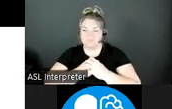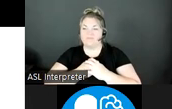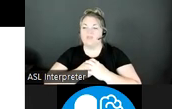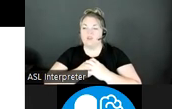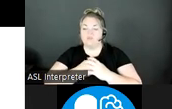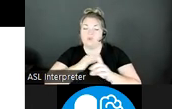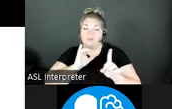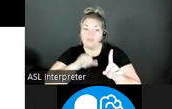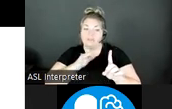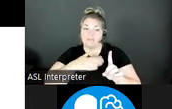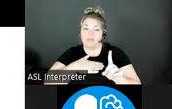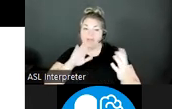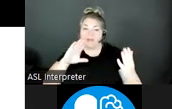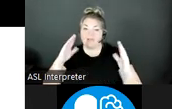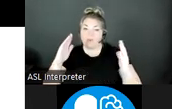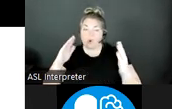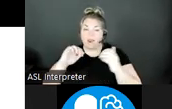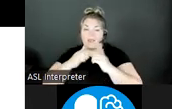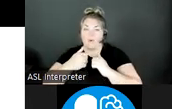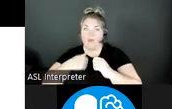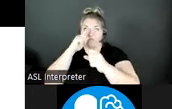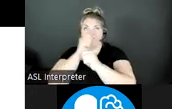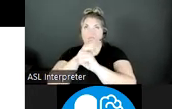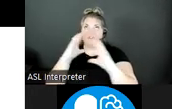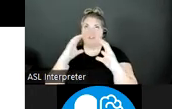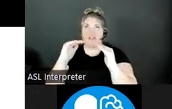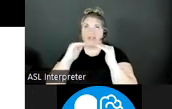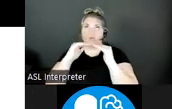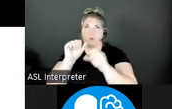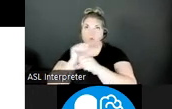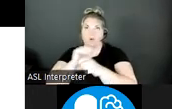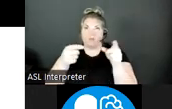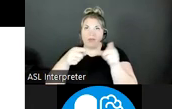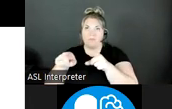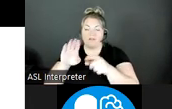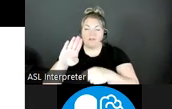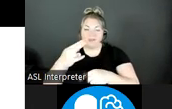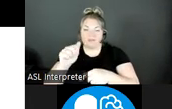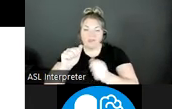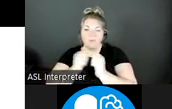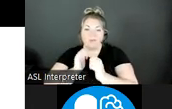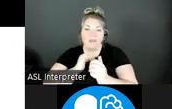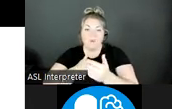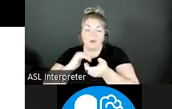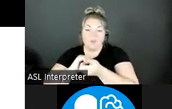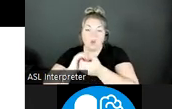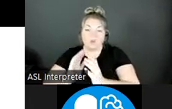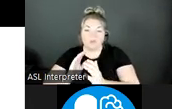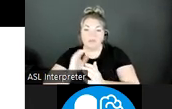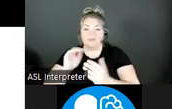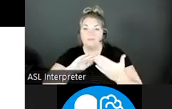So this is my metaphor for how I envision equity work to happen at the BHA with our partners and within our communities.